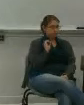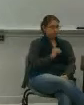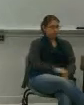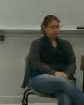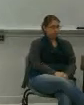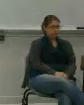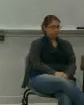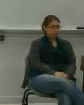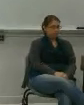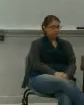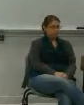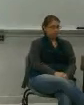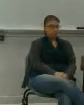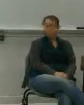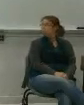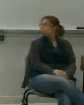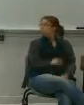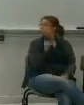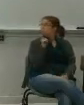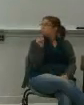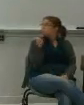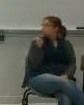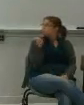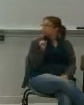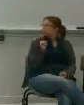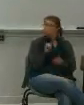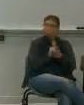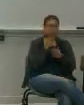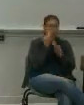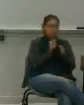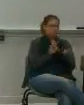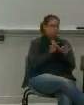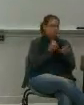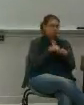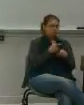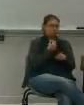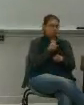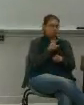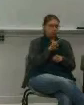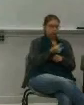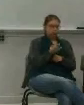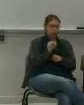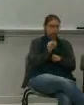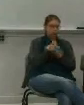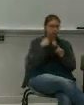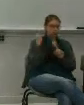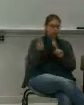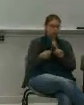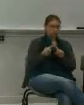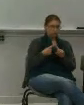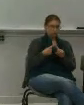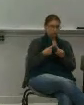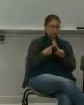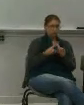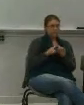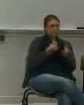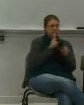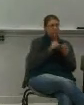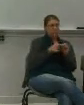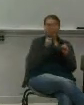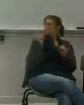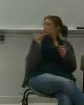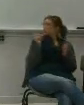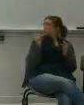Dimethyl sulfide is a gas, and that's why it's important in the global sulfur cycle. So I talked about